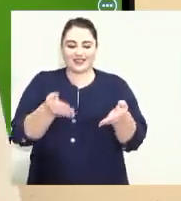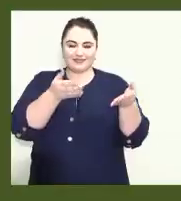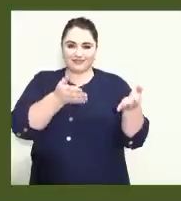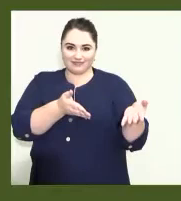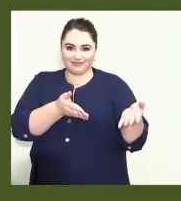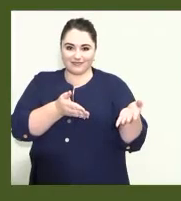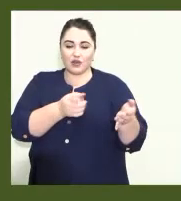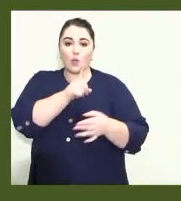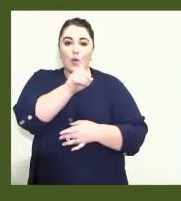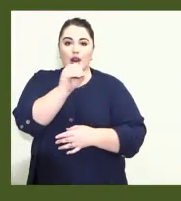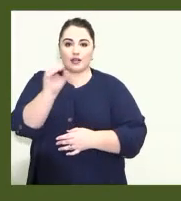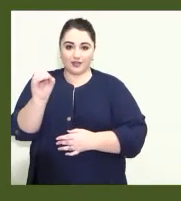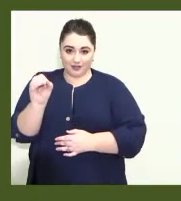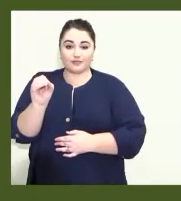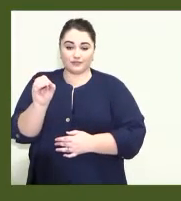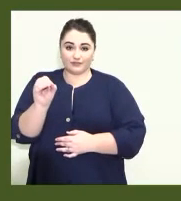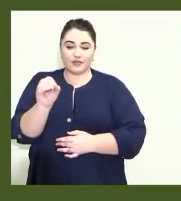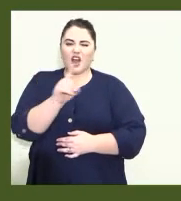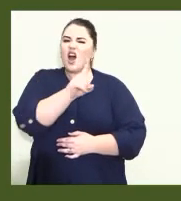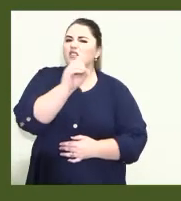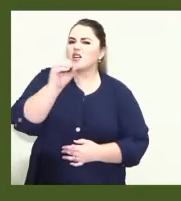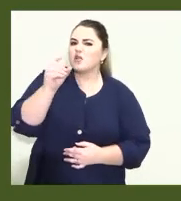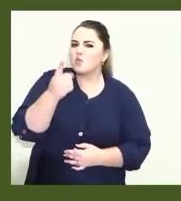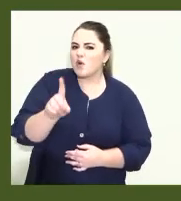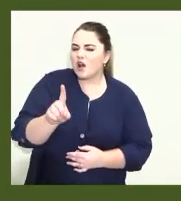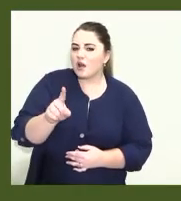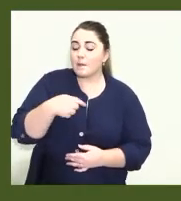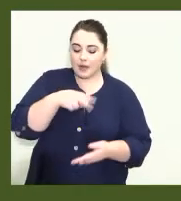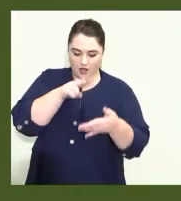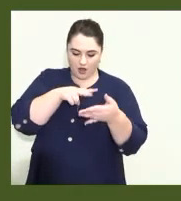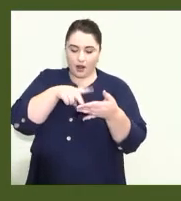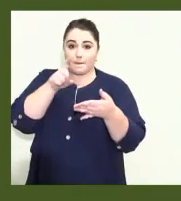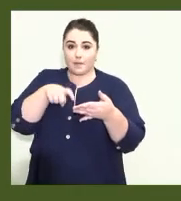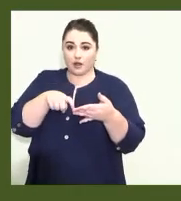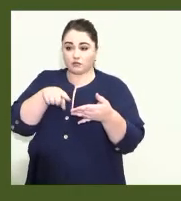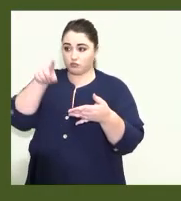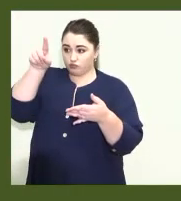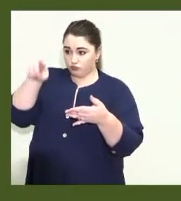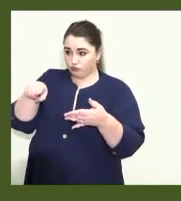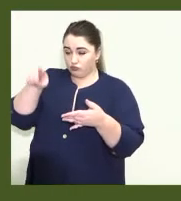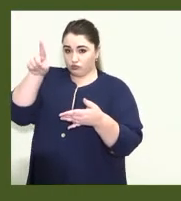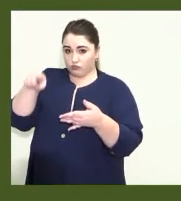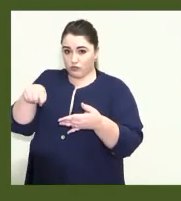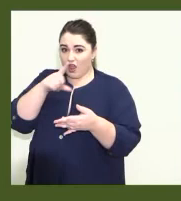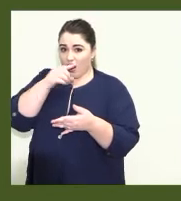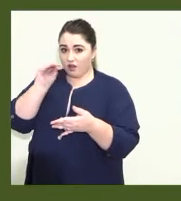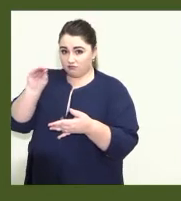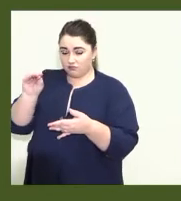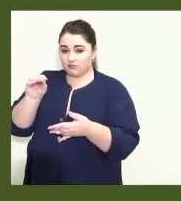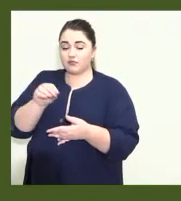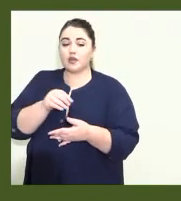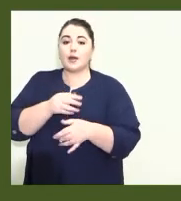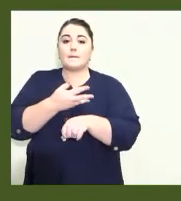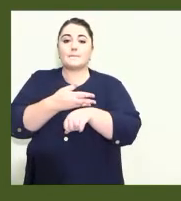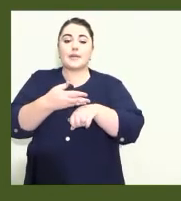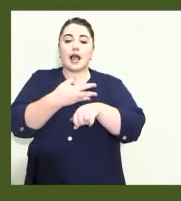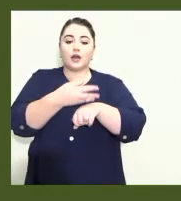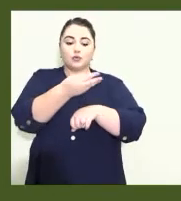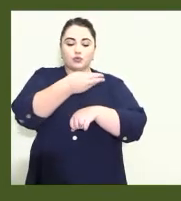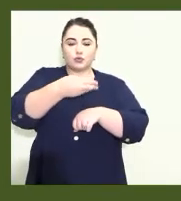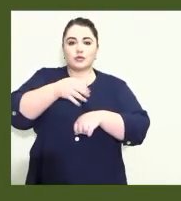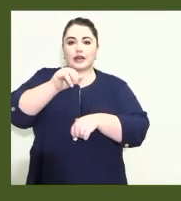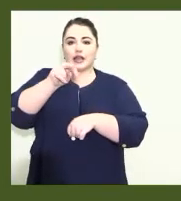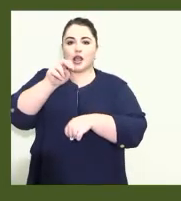is. 100. 100 what? I must read here on the axis here and the label of the axis. Blood glucose